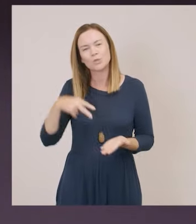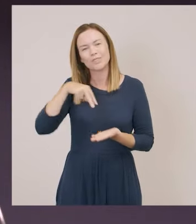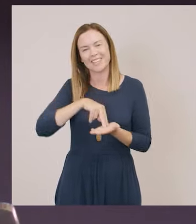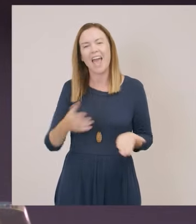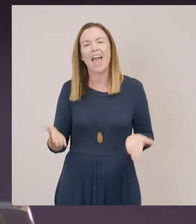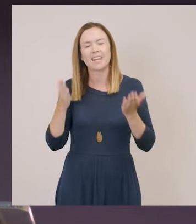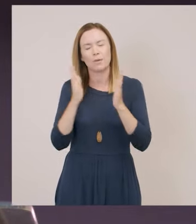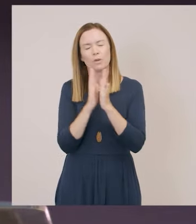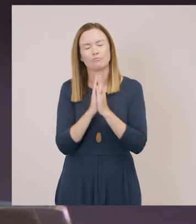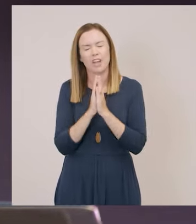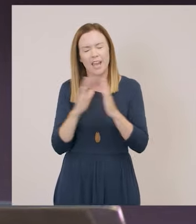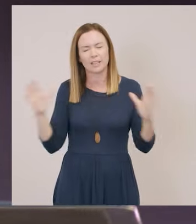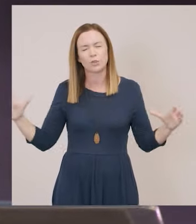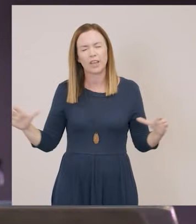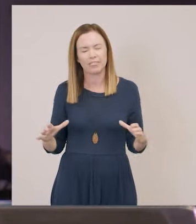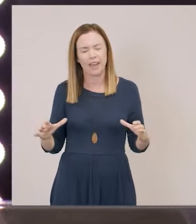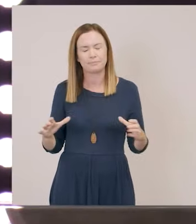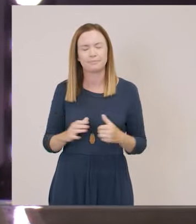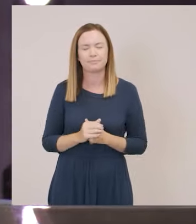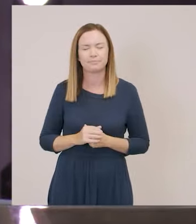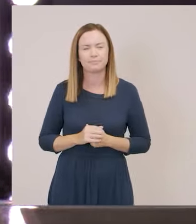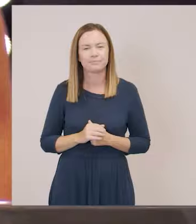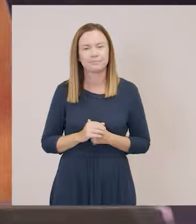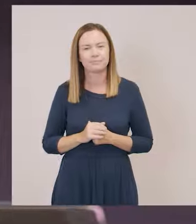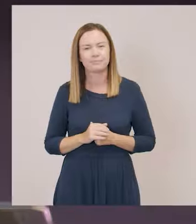We're going to pray together.